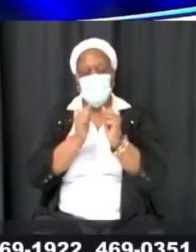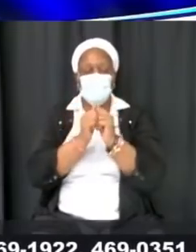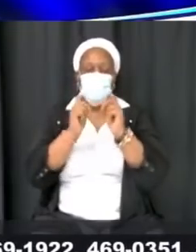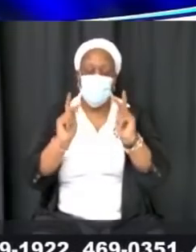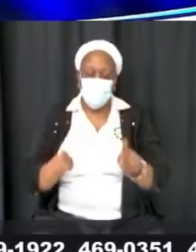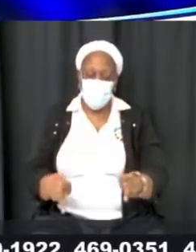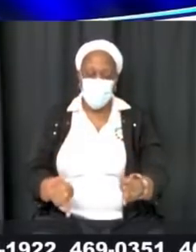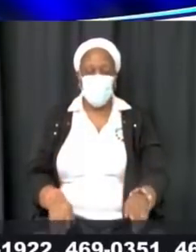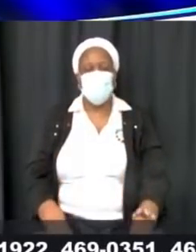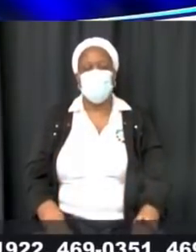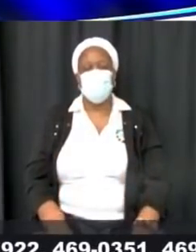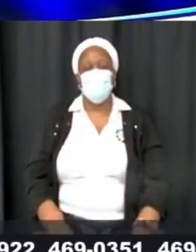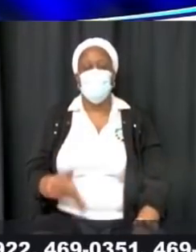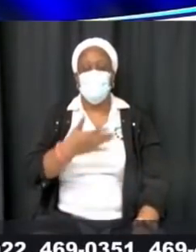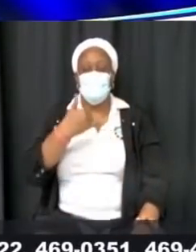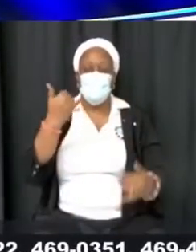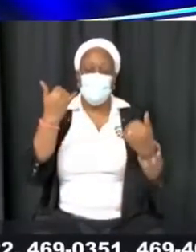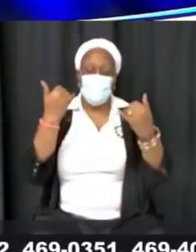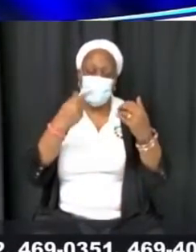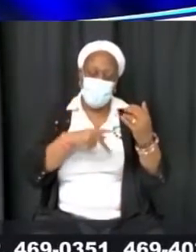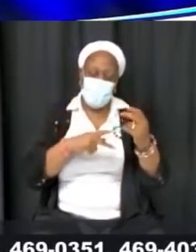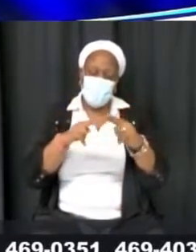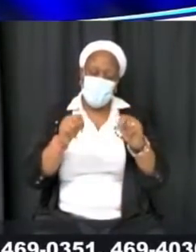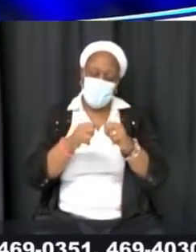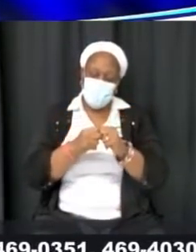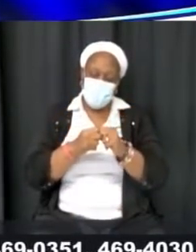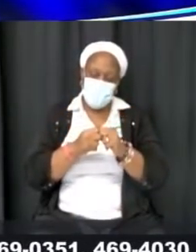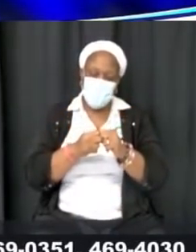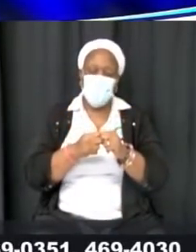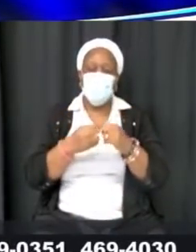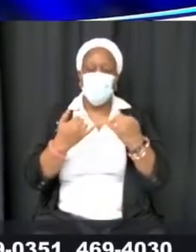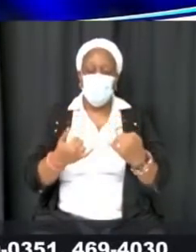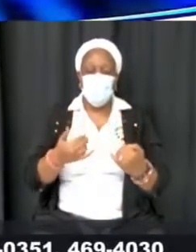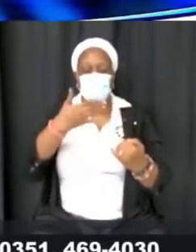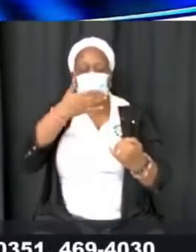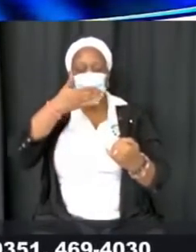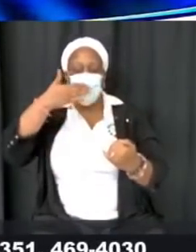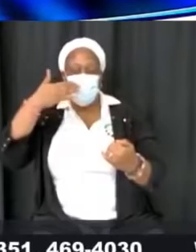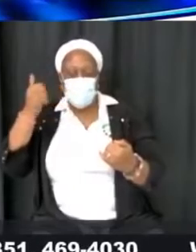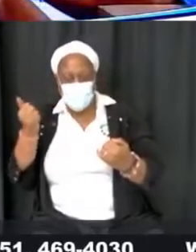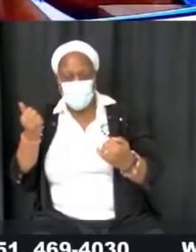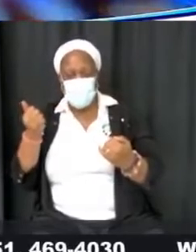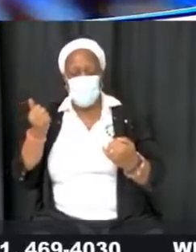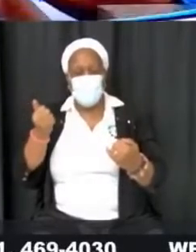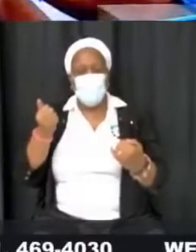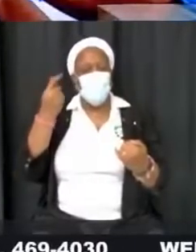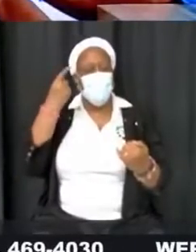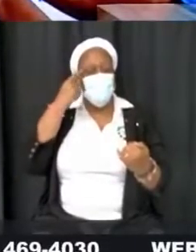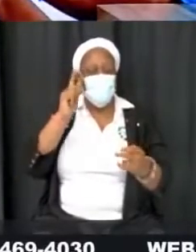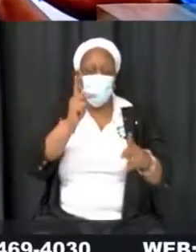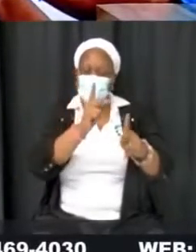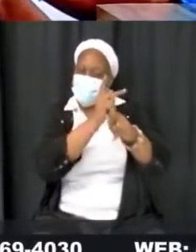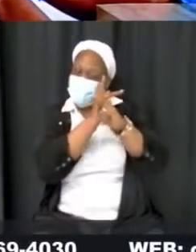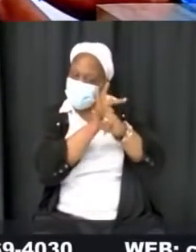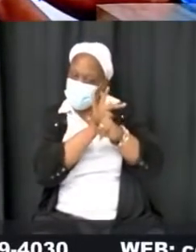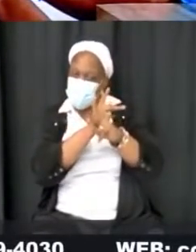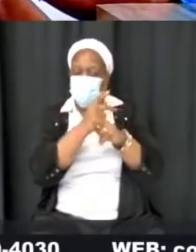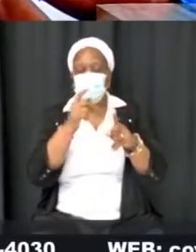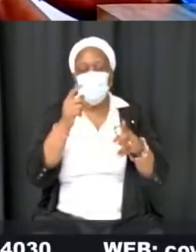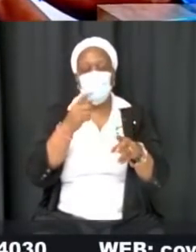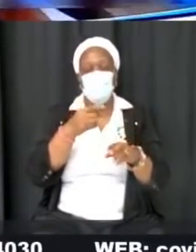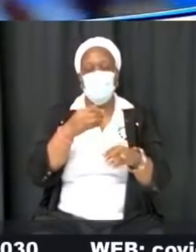February when we started the rollout. And I do hope and trust that that is the last question we'll be answering regarding